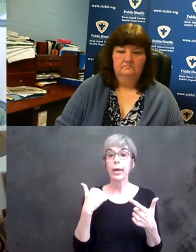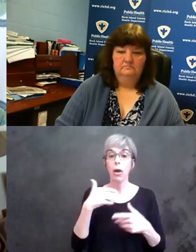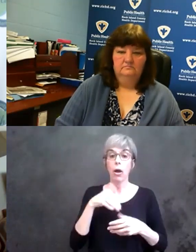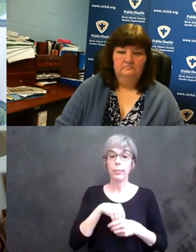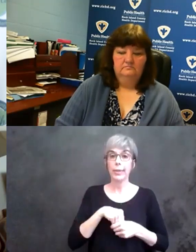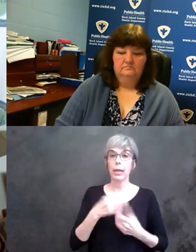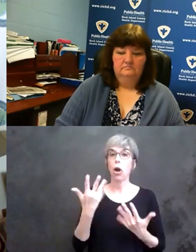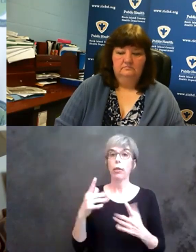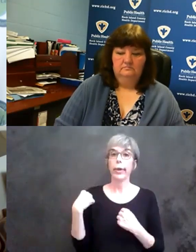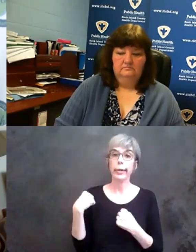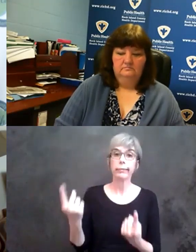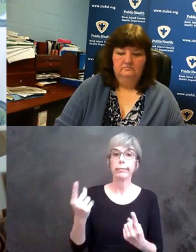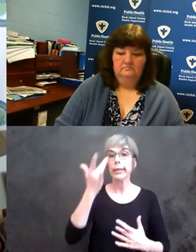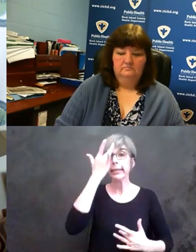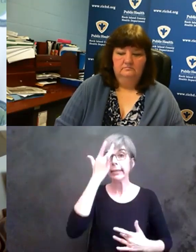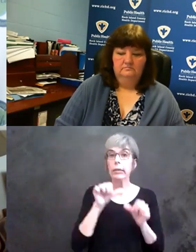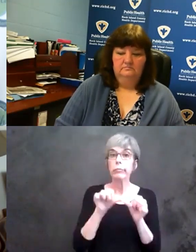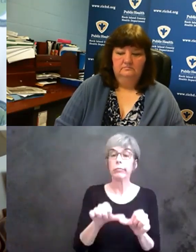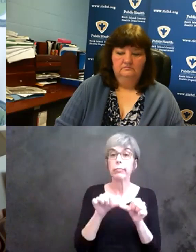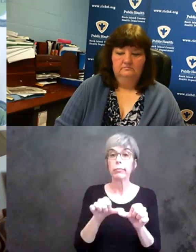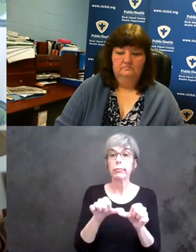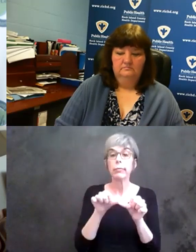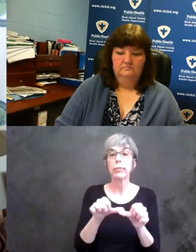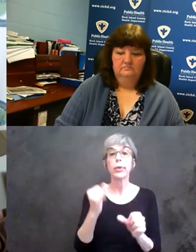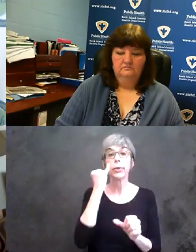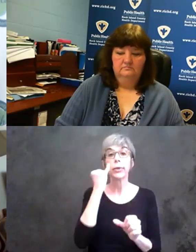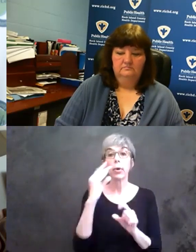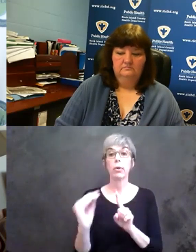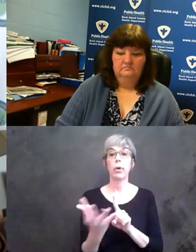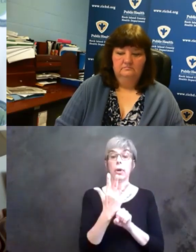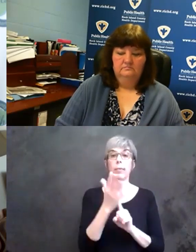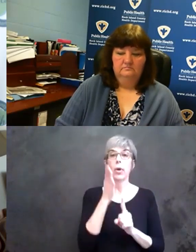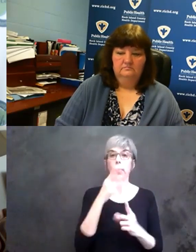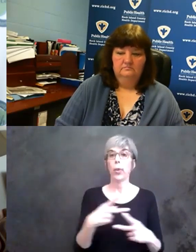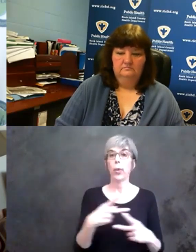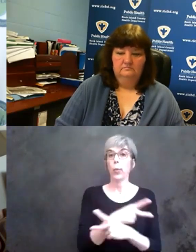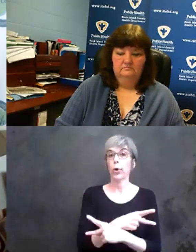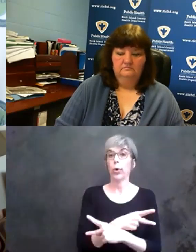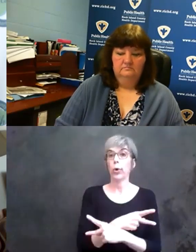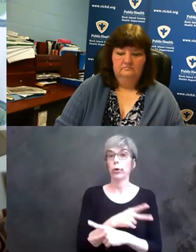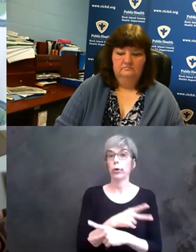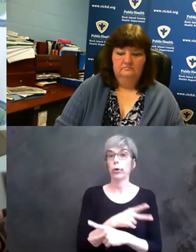should I come into contact with someone who has the virus? Necessity.